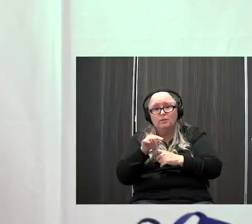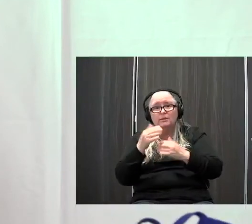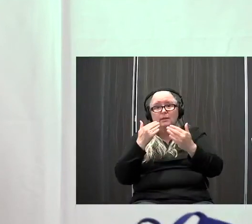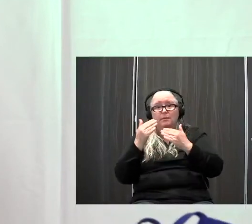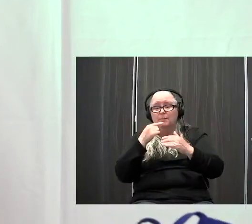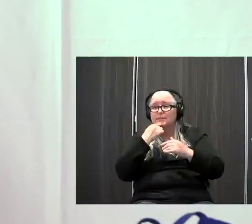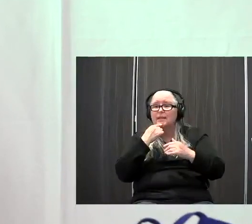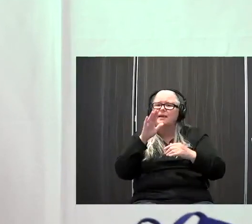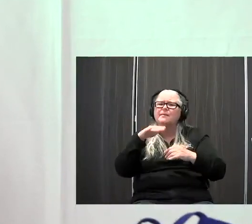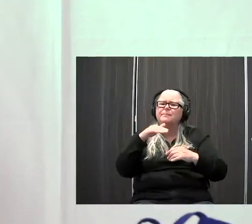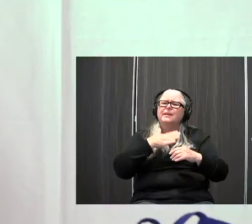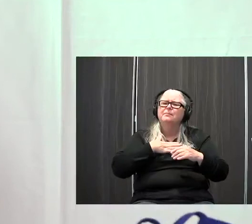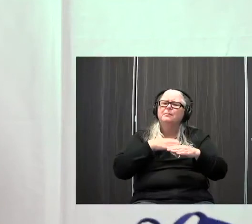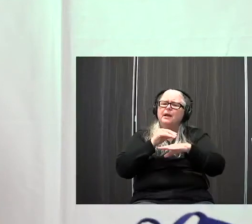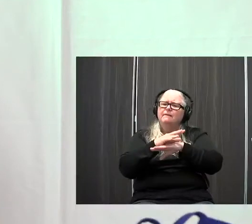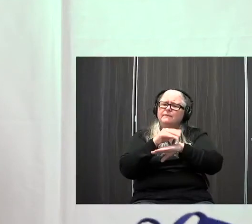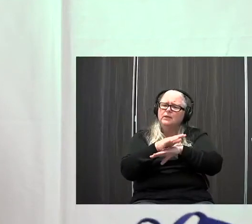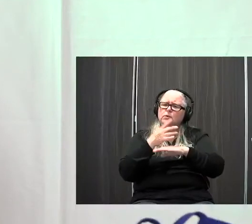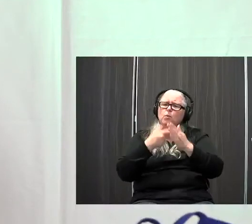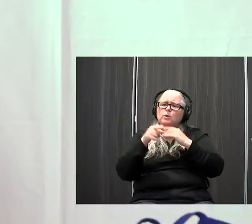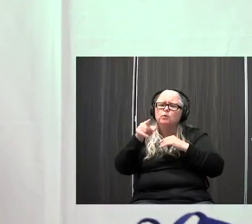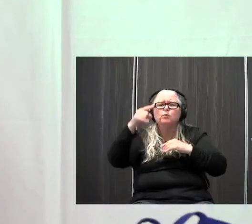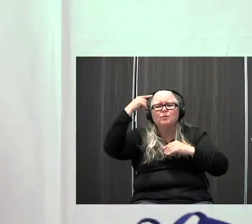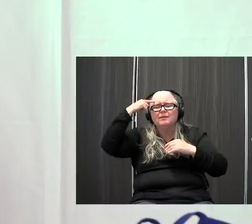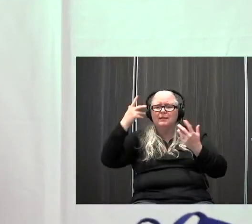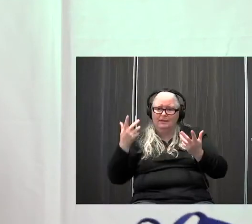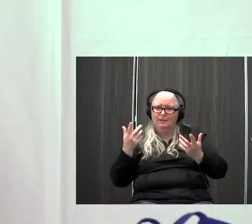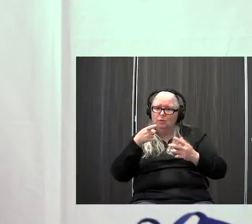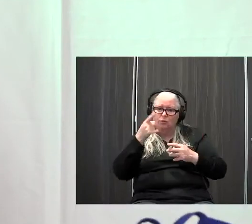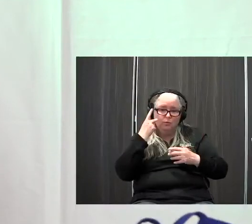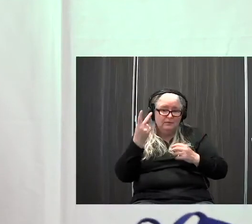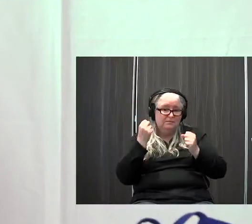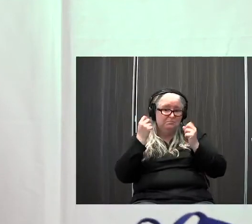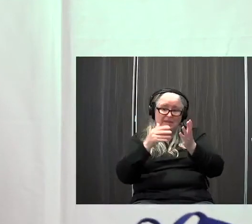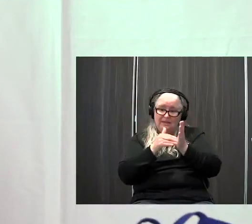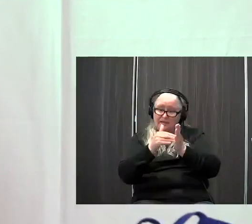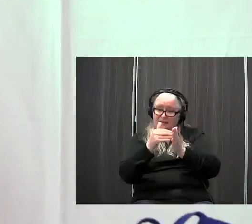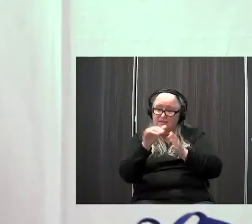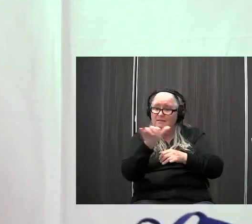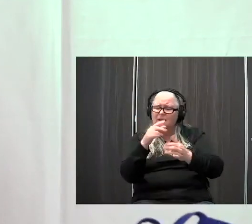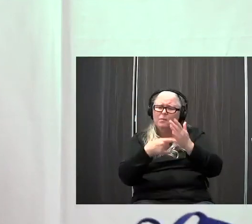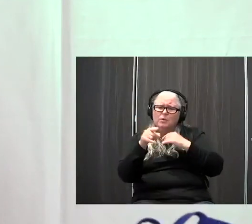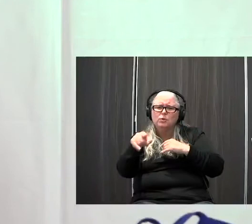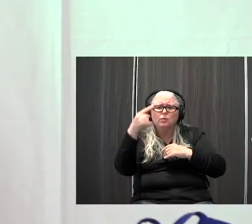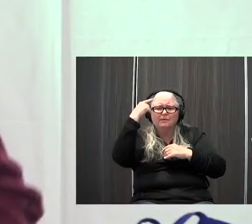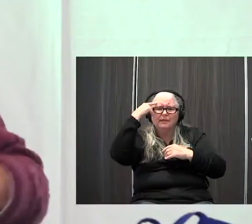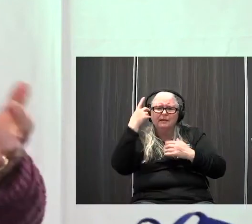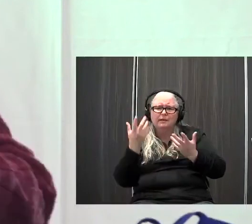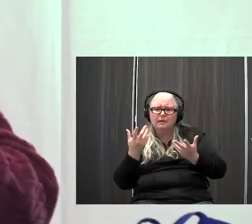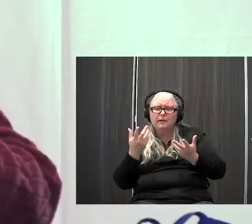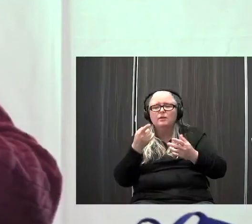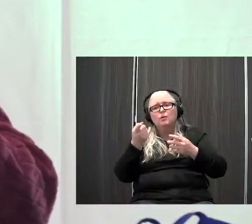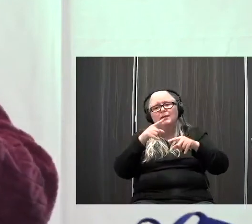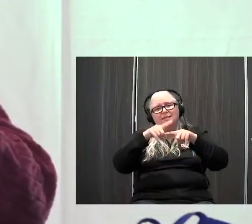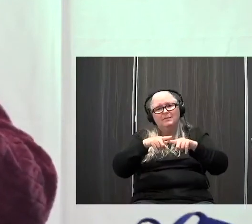the advice. What is your thoughts on that? You've seen a lot of kids. What do you think? So I think it really depends. We have some families who come